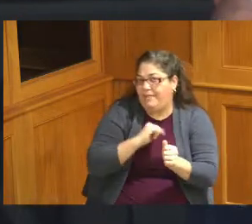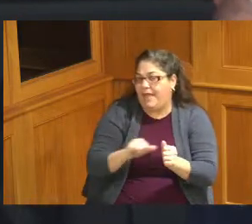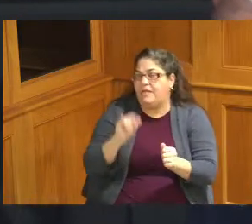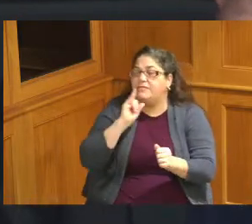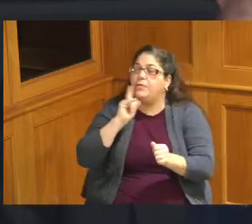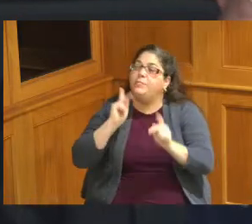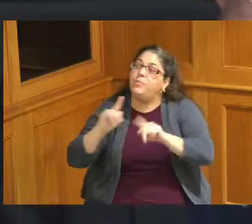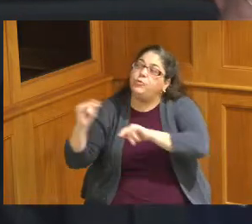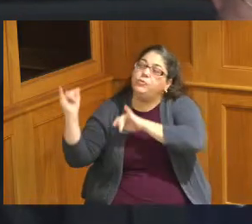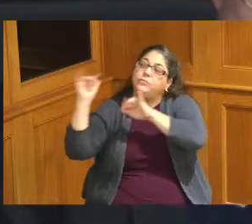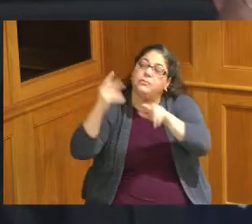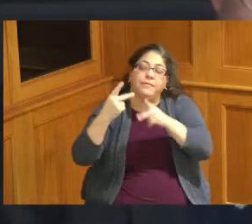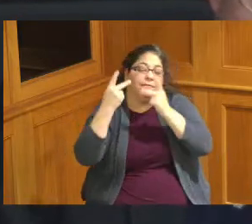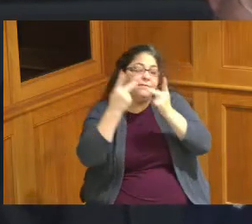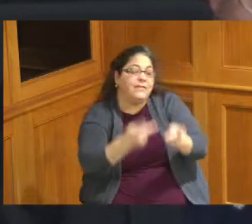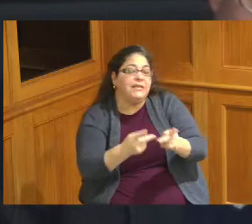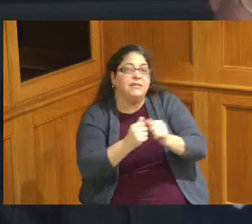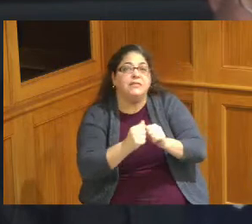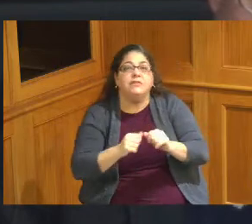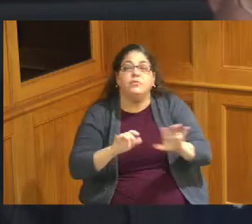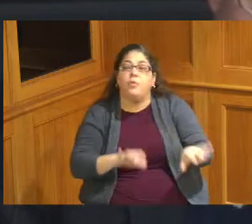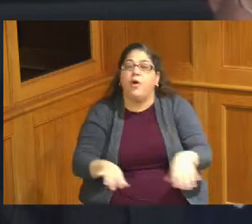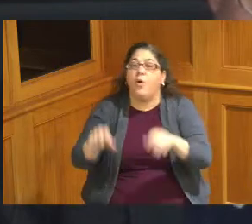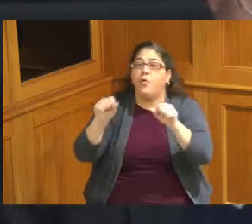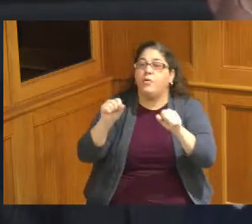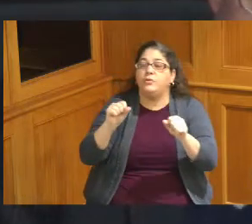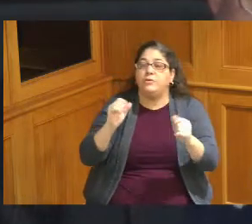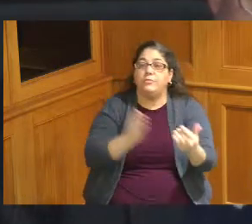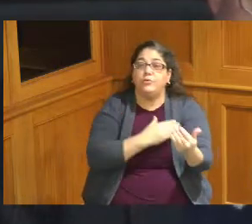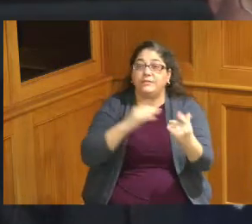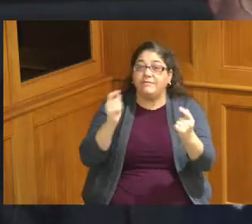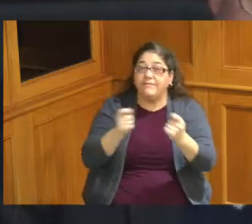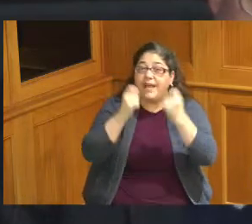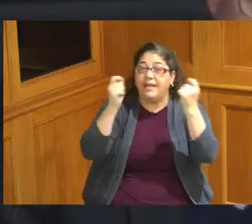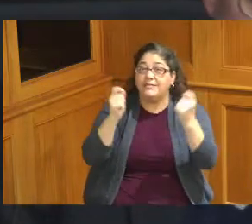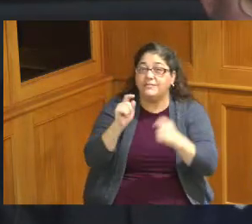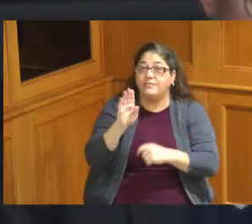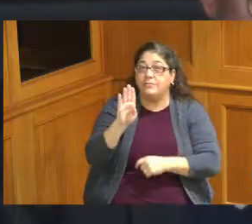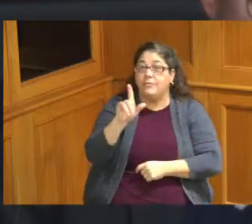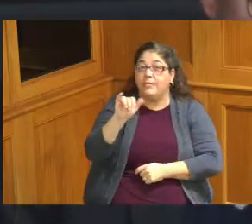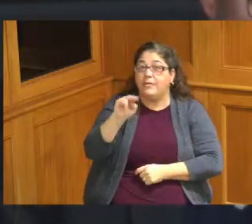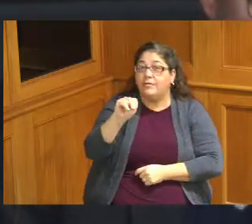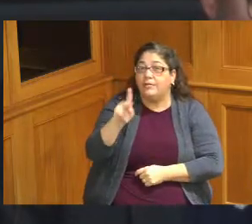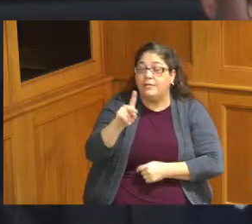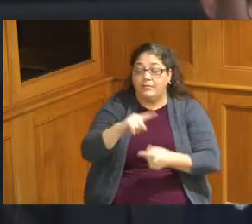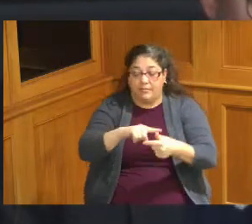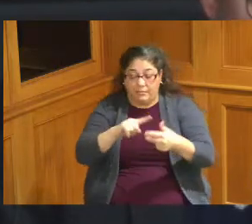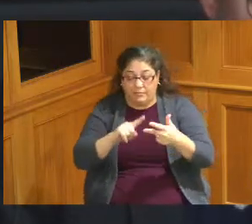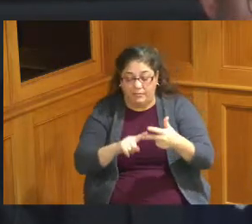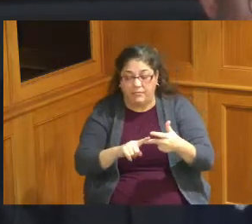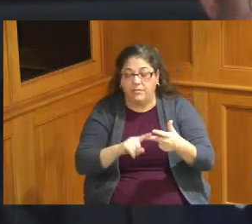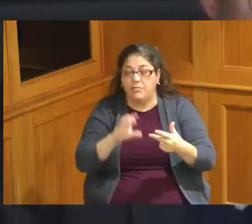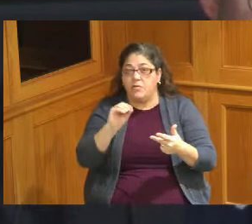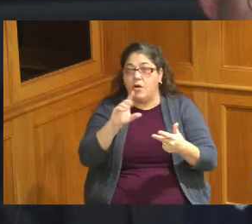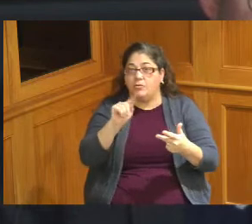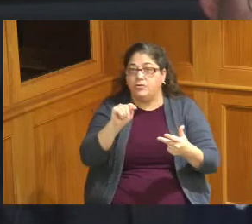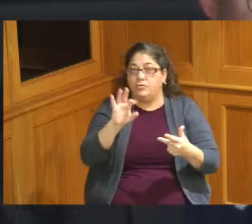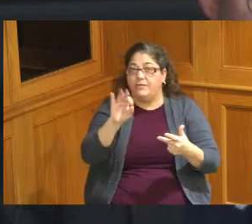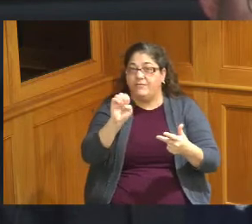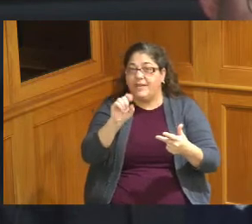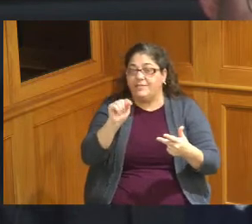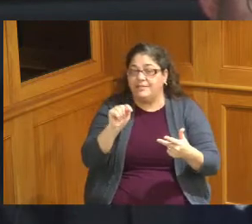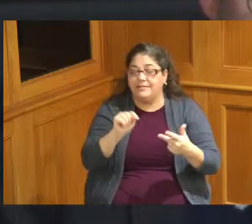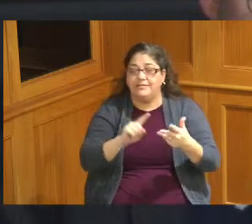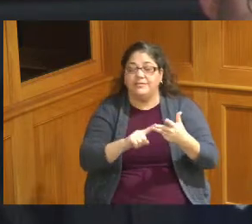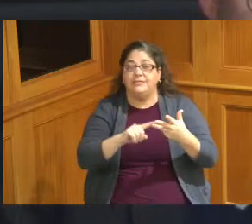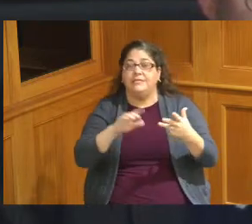the organizations that used it were putting on the music festival, Blink, the Oktoberfest was one of them. I think the Flying